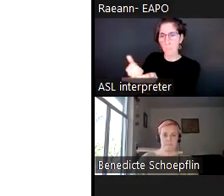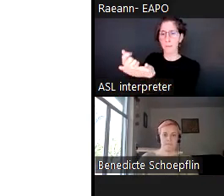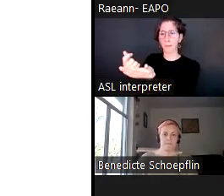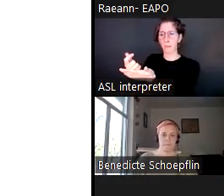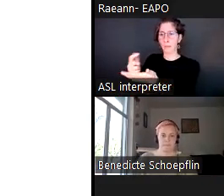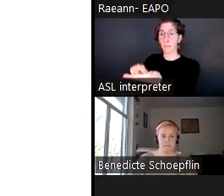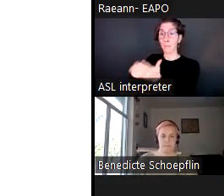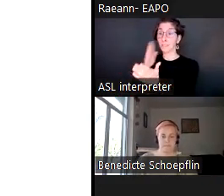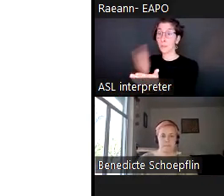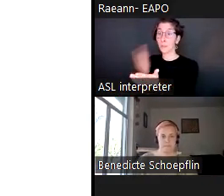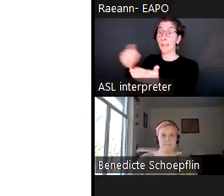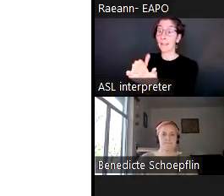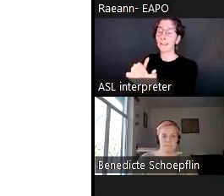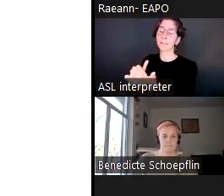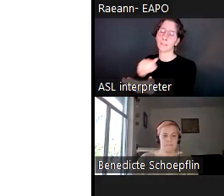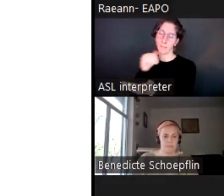don't get re-victimized.